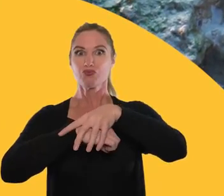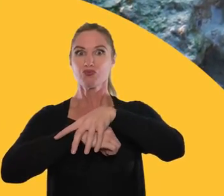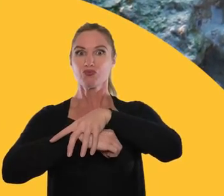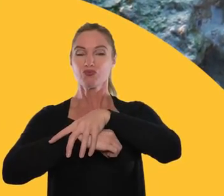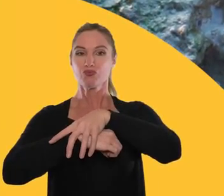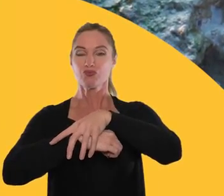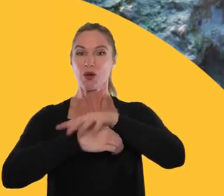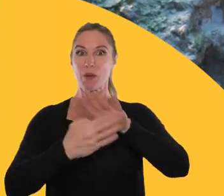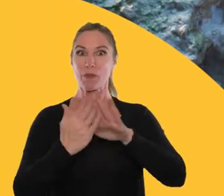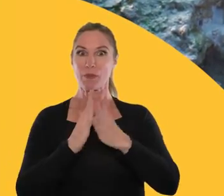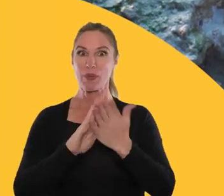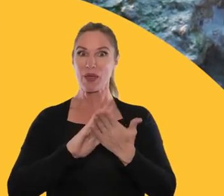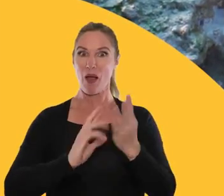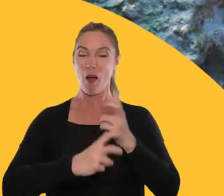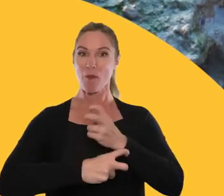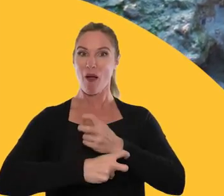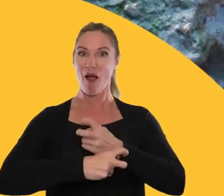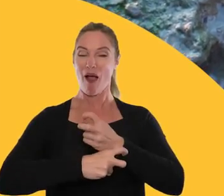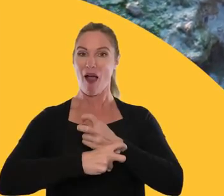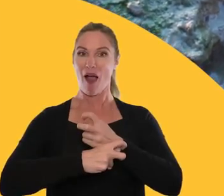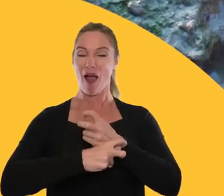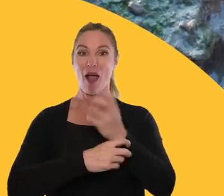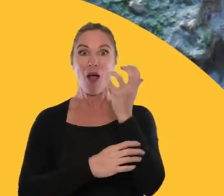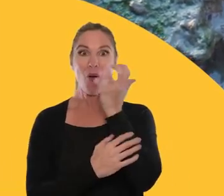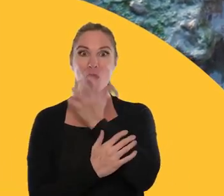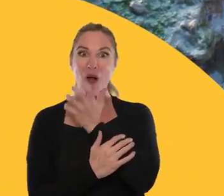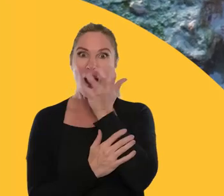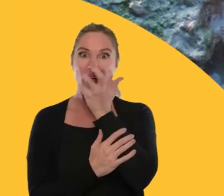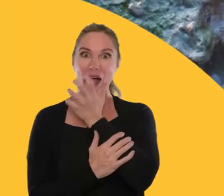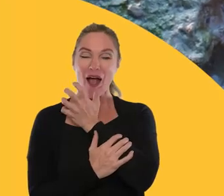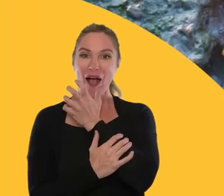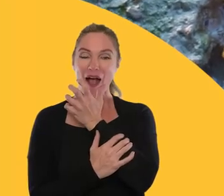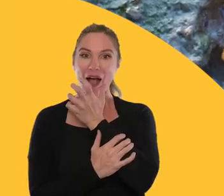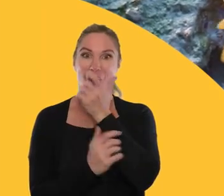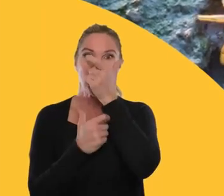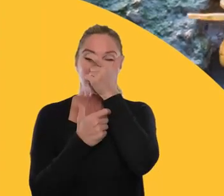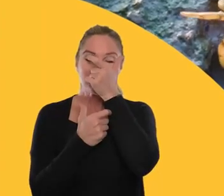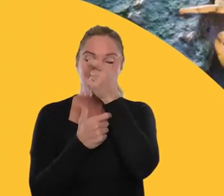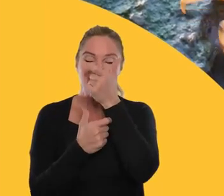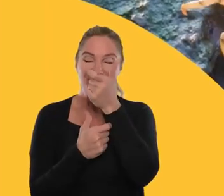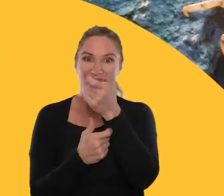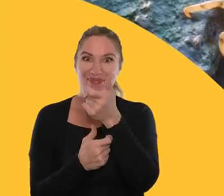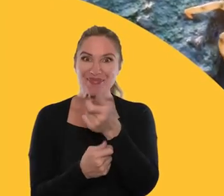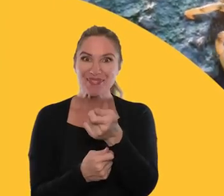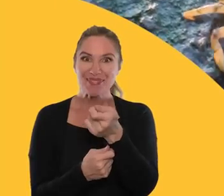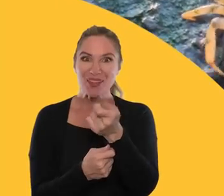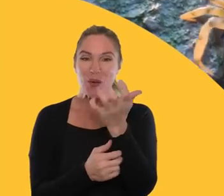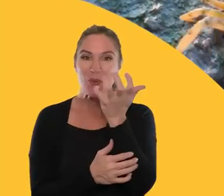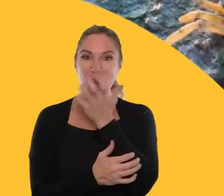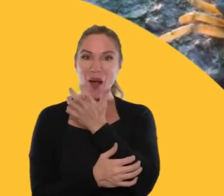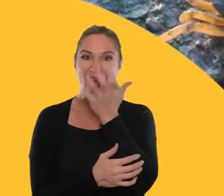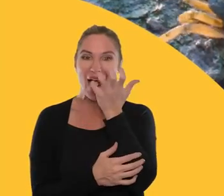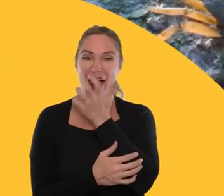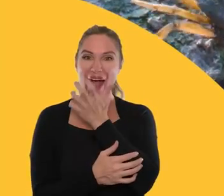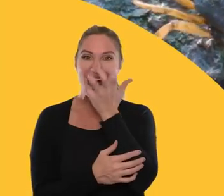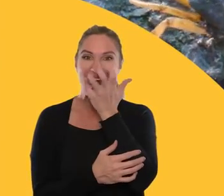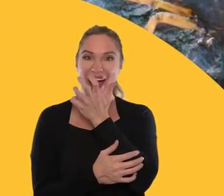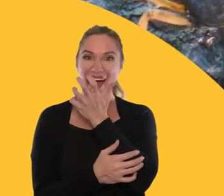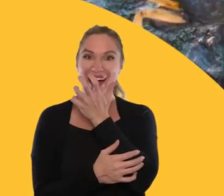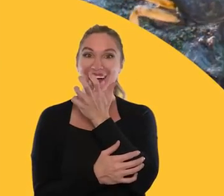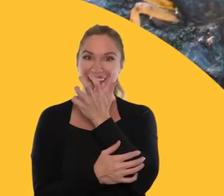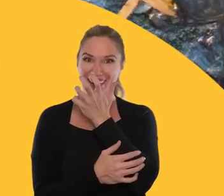1, 2, 3 days to grow and also harden. Wow! That